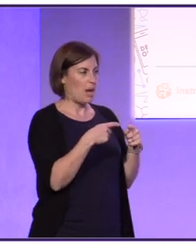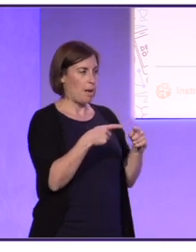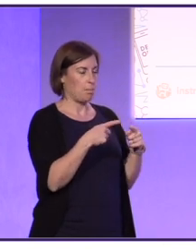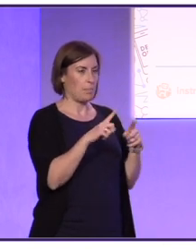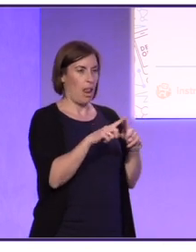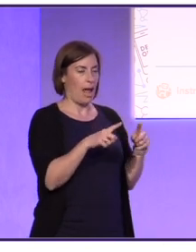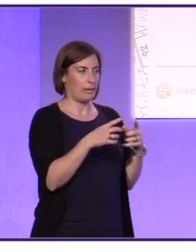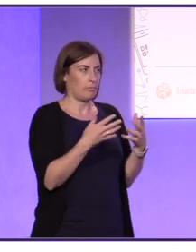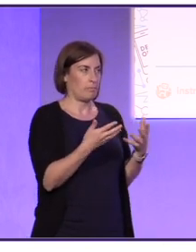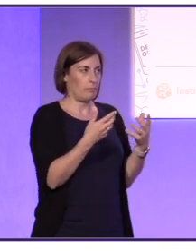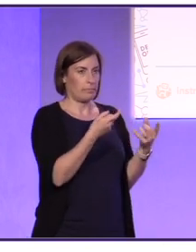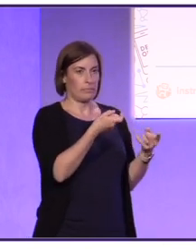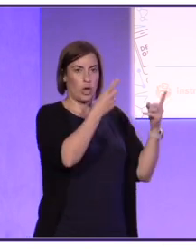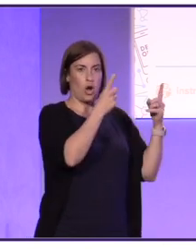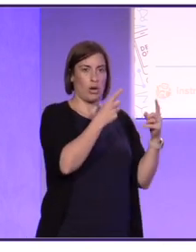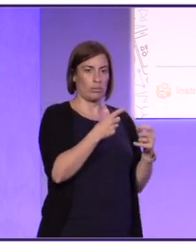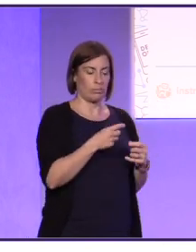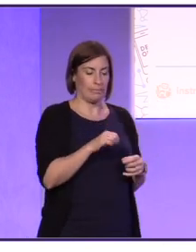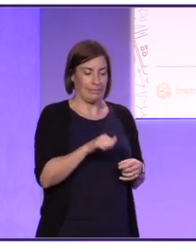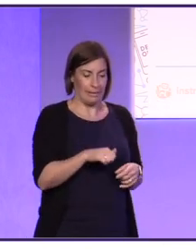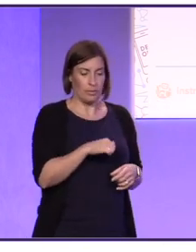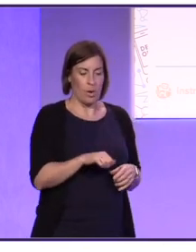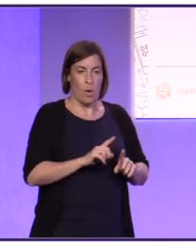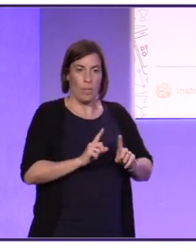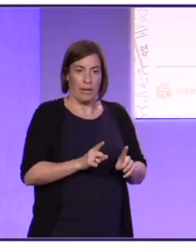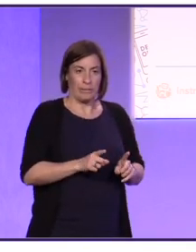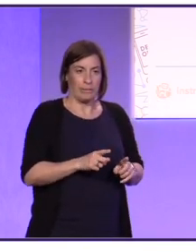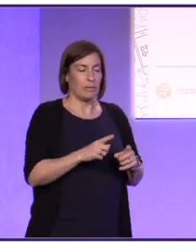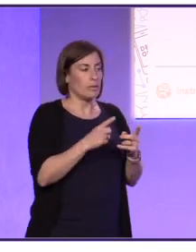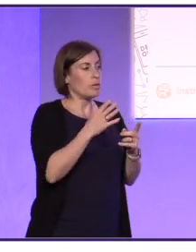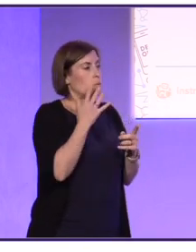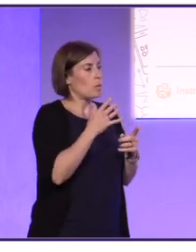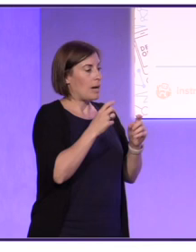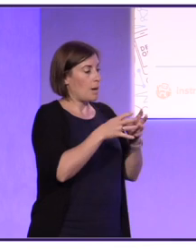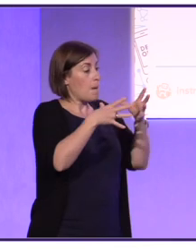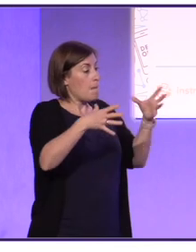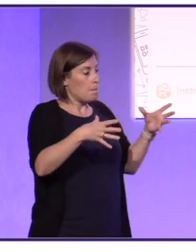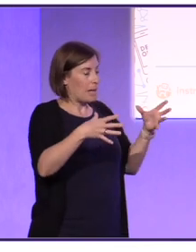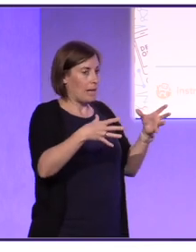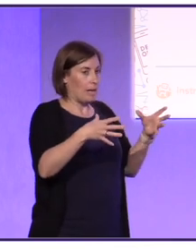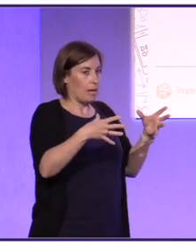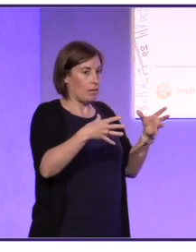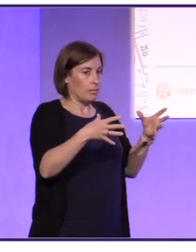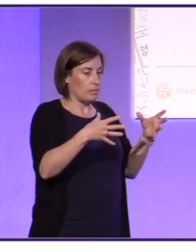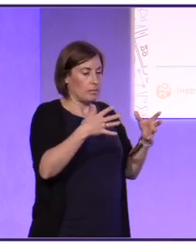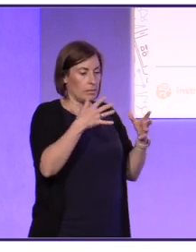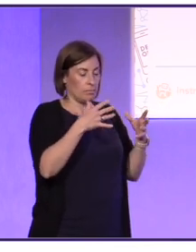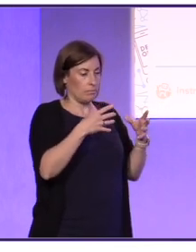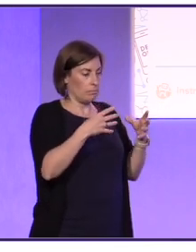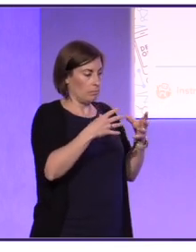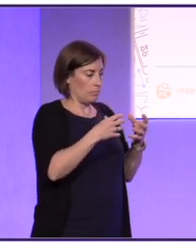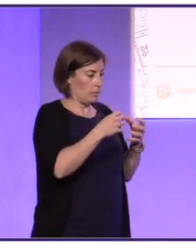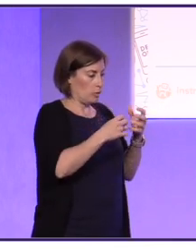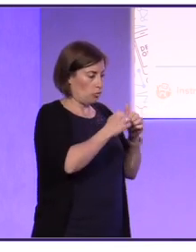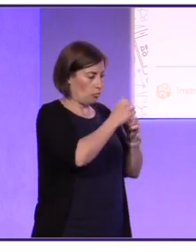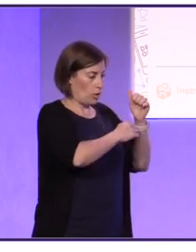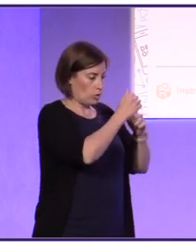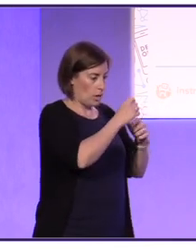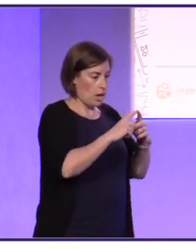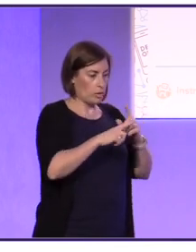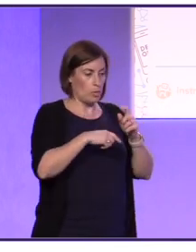approach. It's when you're building a monolith to monitor a microservices architecture, felt a little bit